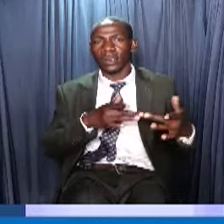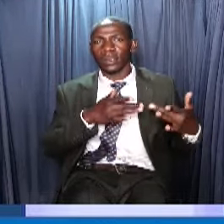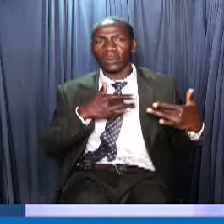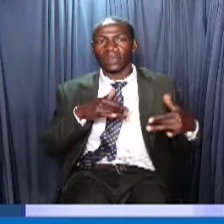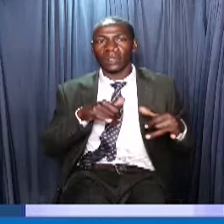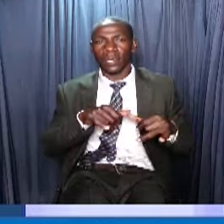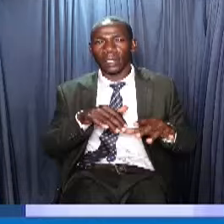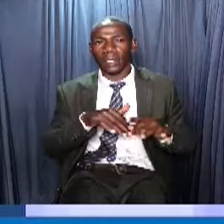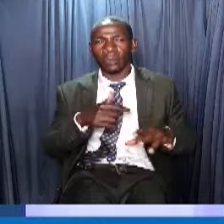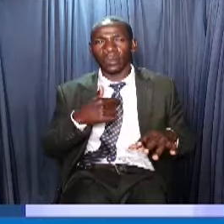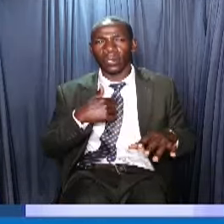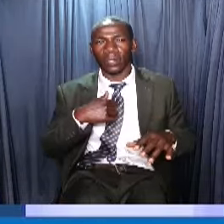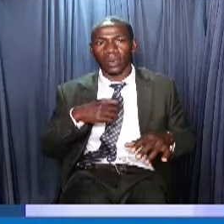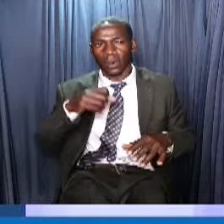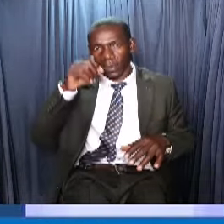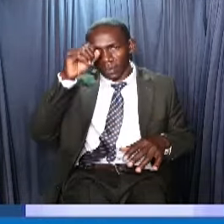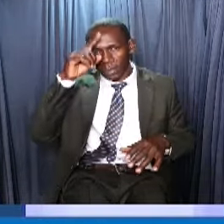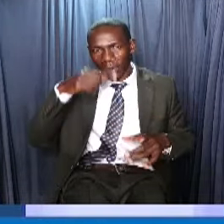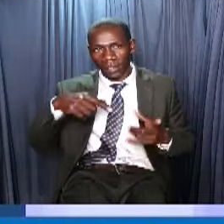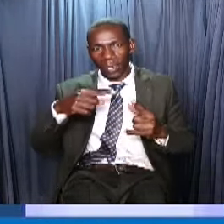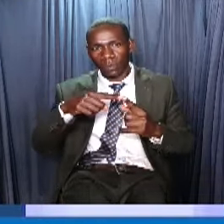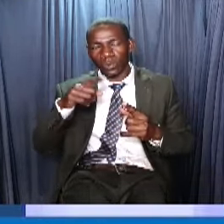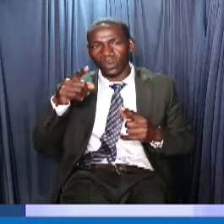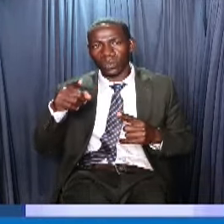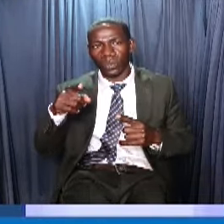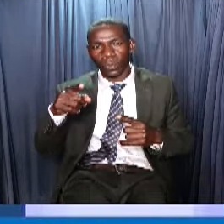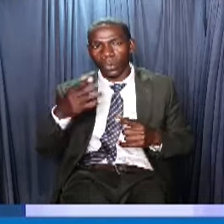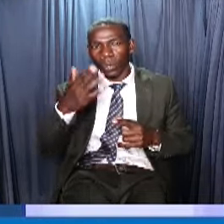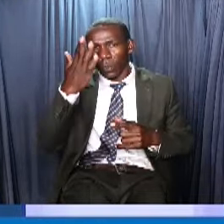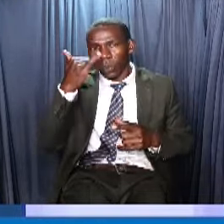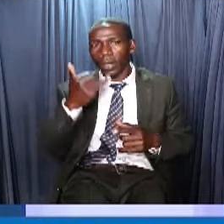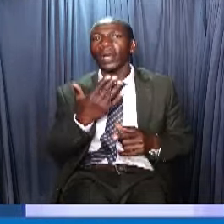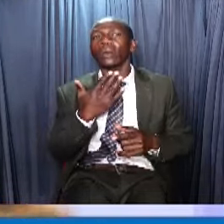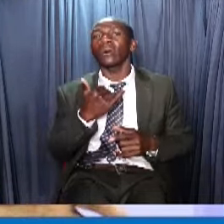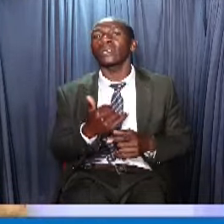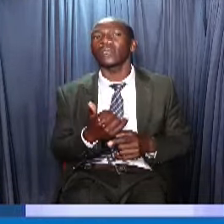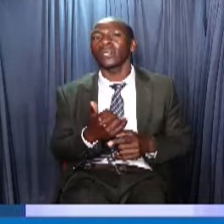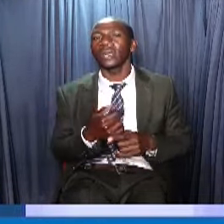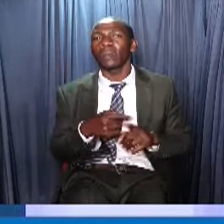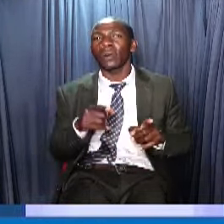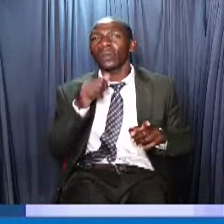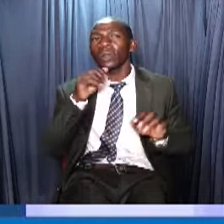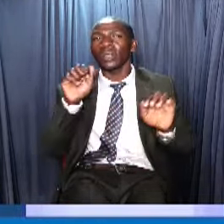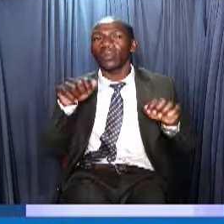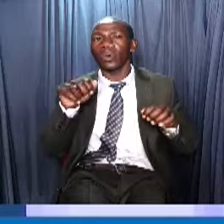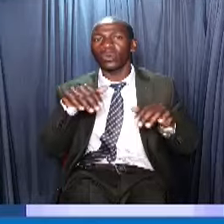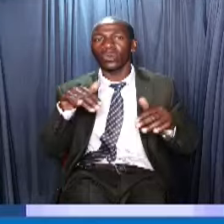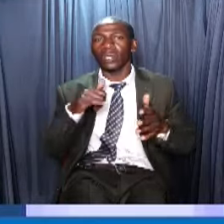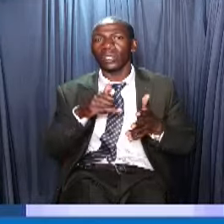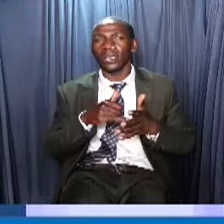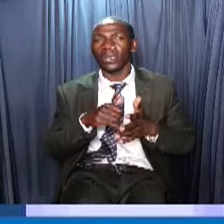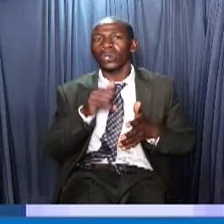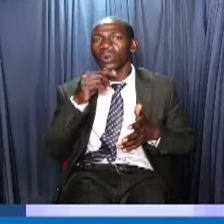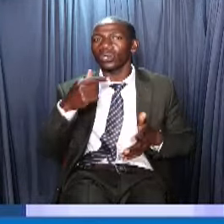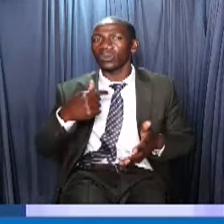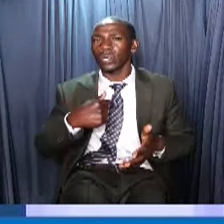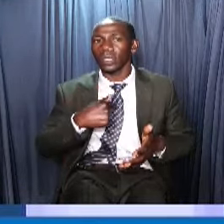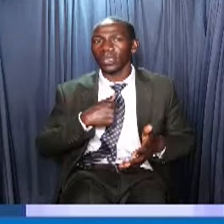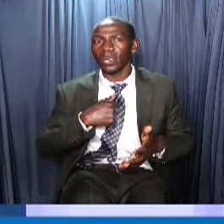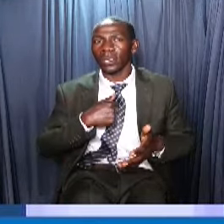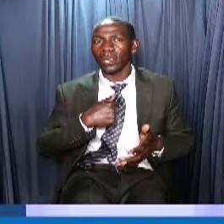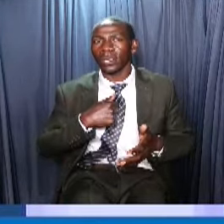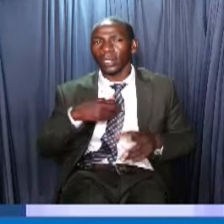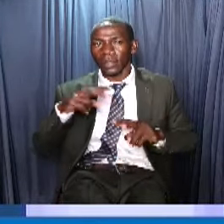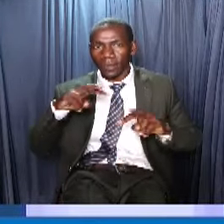It is a sin dwelling in me. Ufahamu ukujie. The understanding to come to. Mbona nataka? Why do I want? Lakini siwezi. But I'm not able to execute. Si mimi. It's no more me.